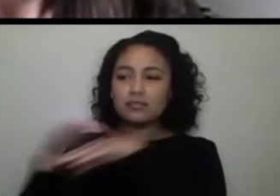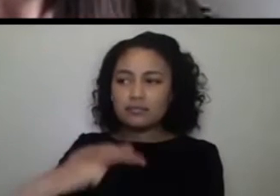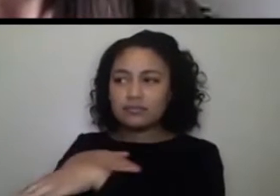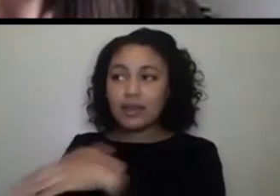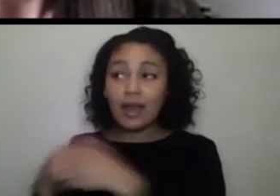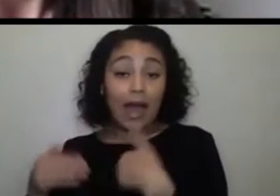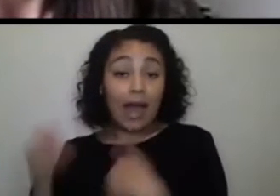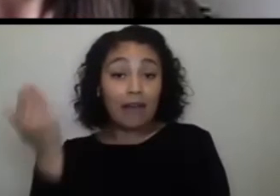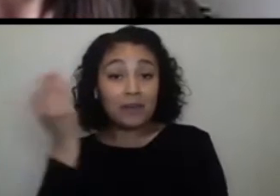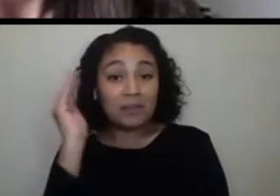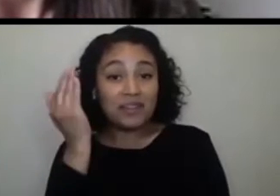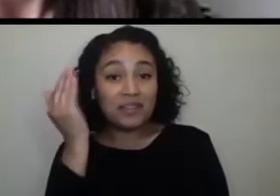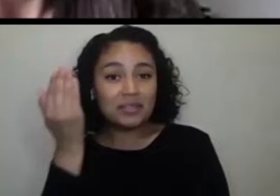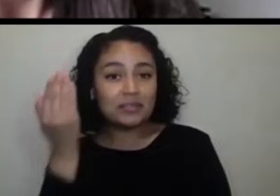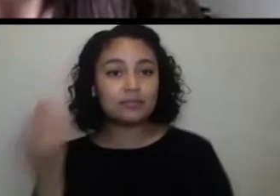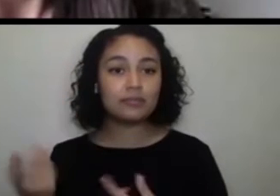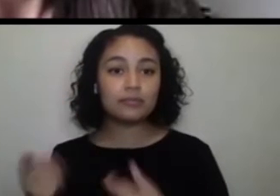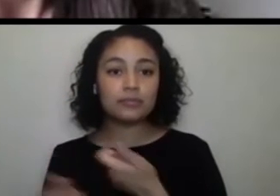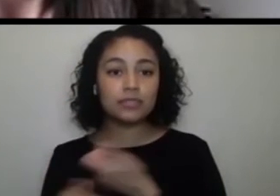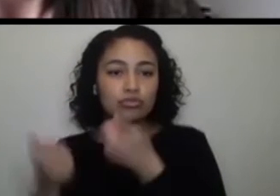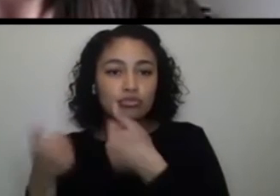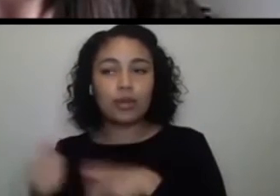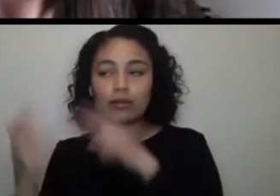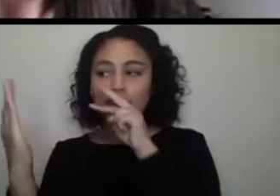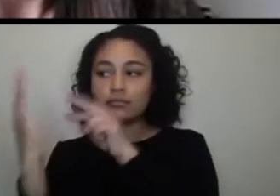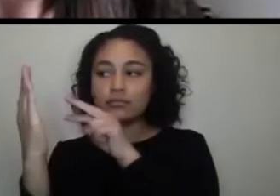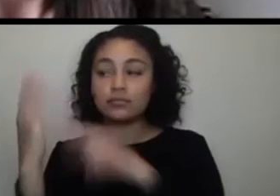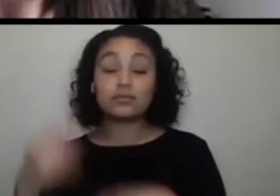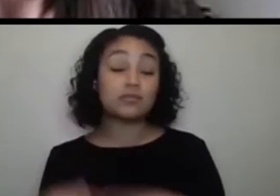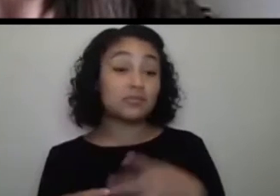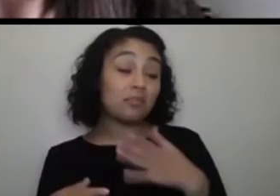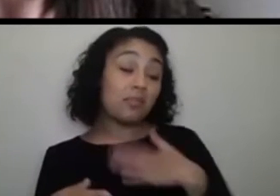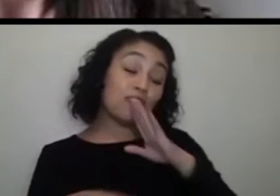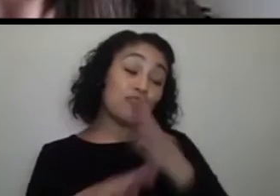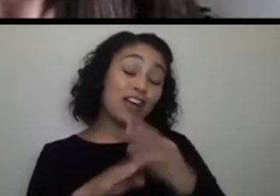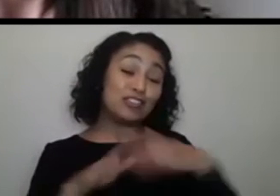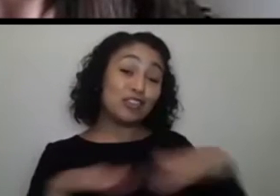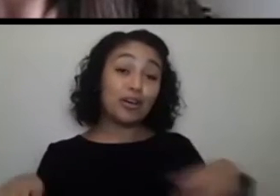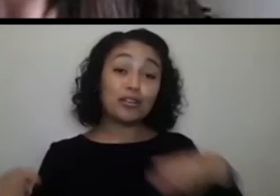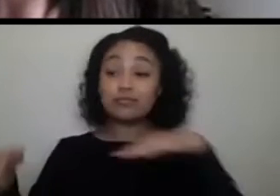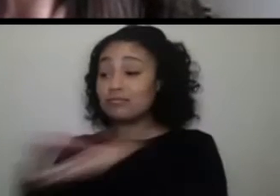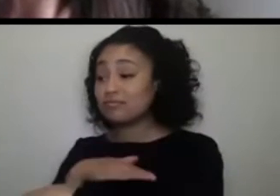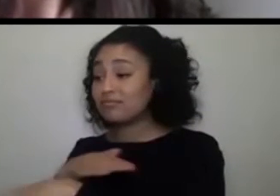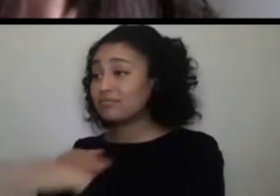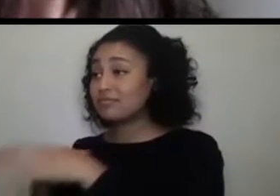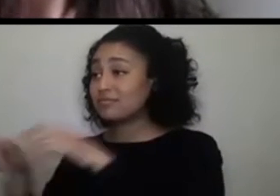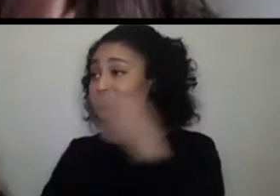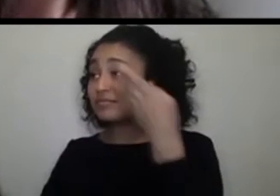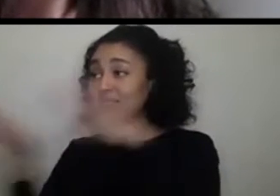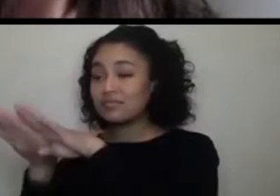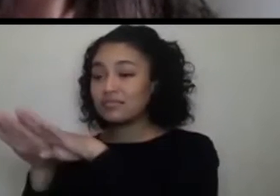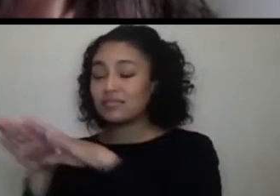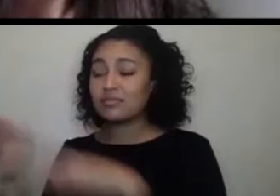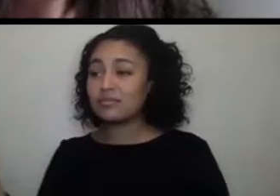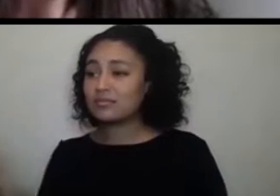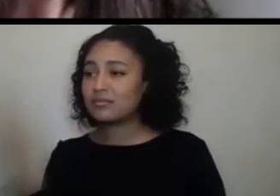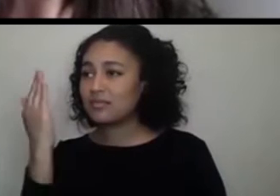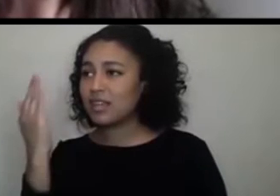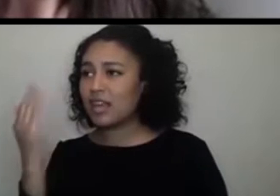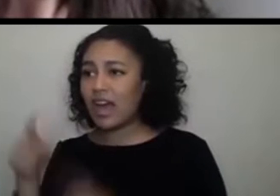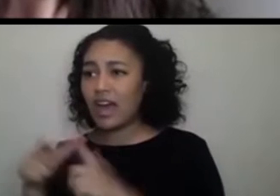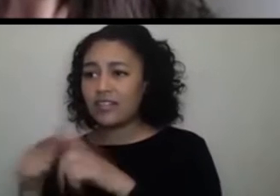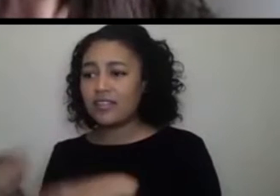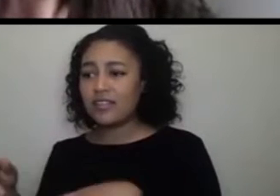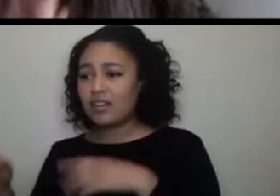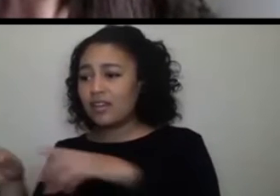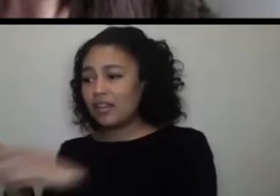any pictures or anything. Abby went into the closet and shut the door, and she came out screaming, Mom, you need